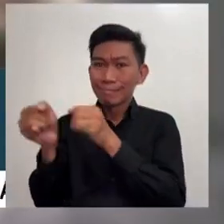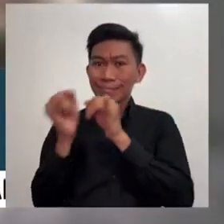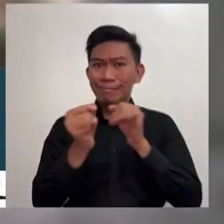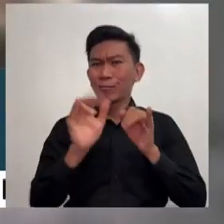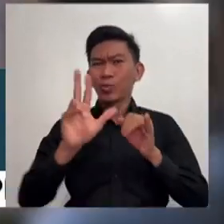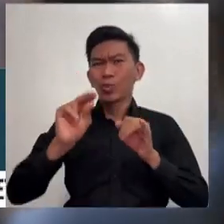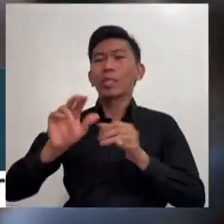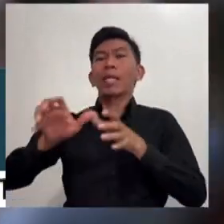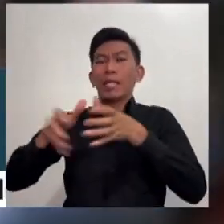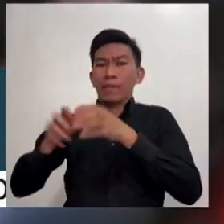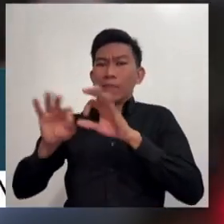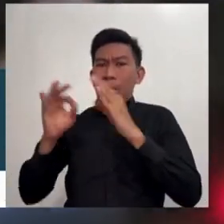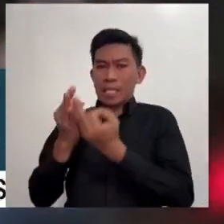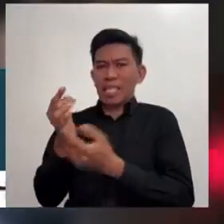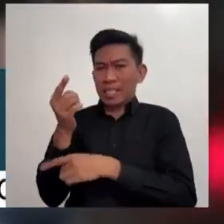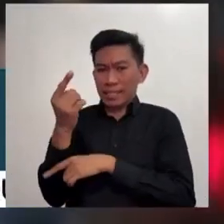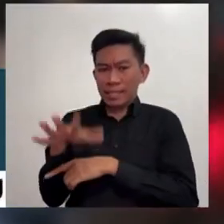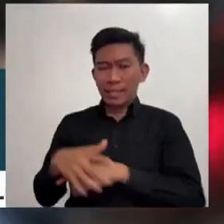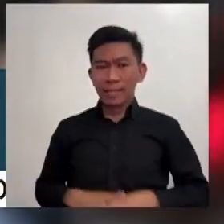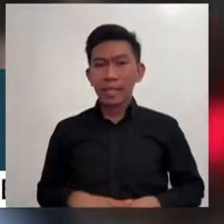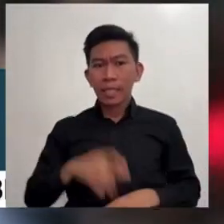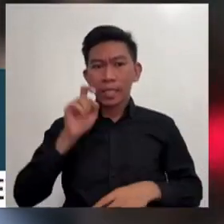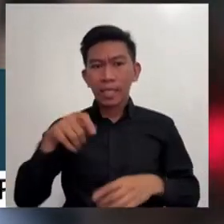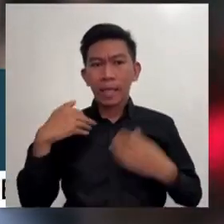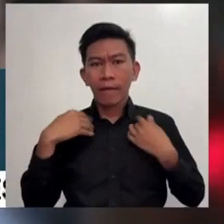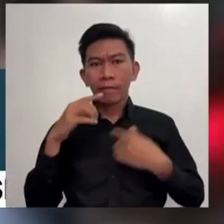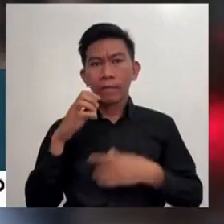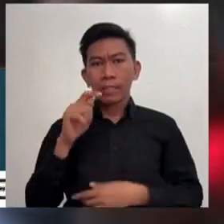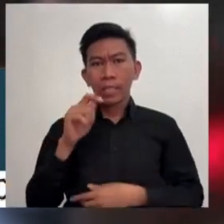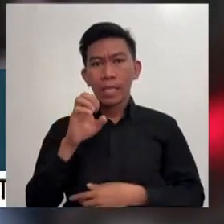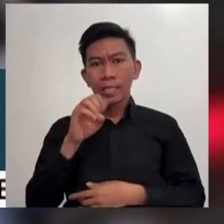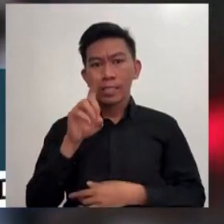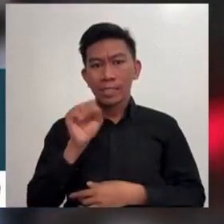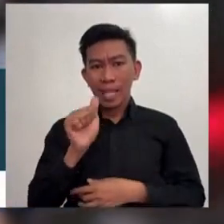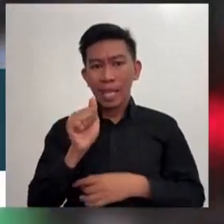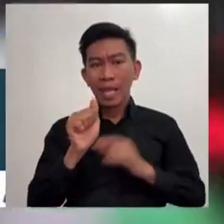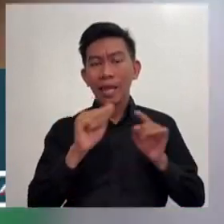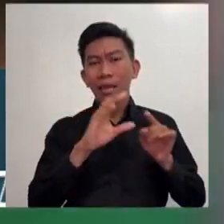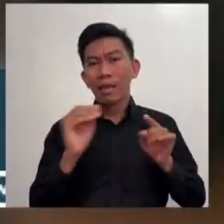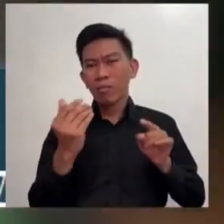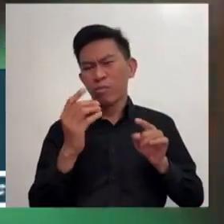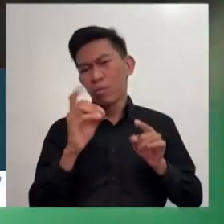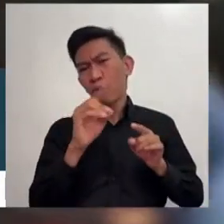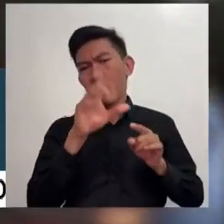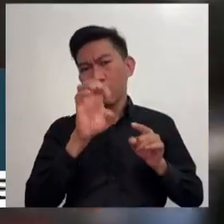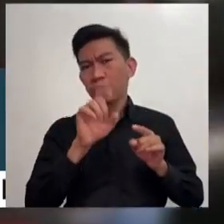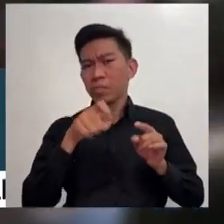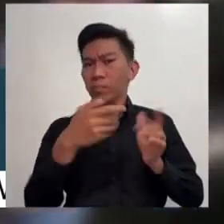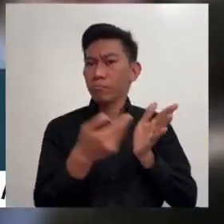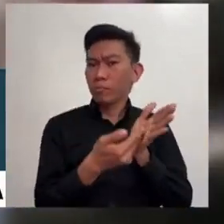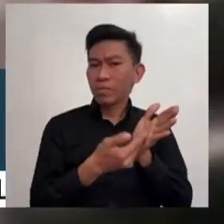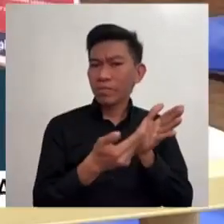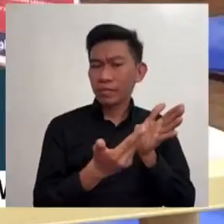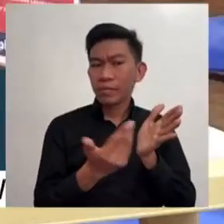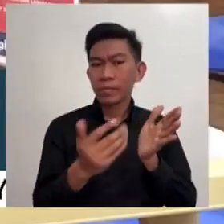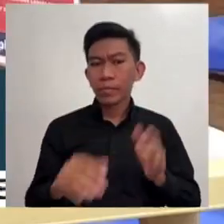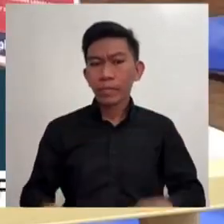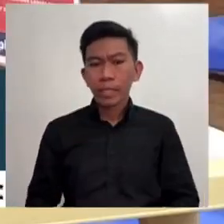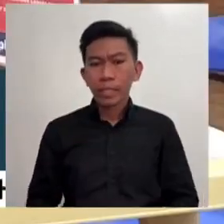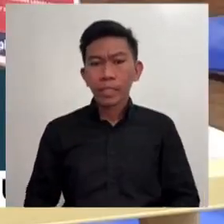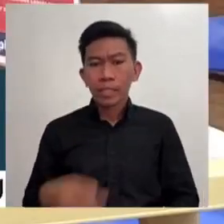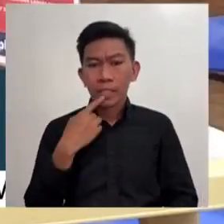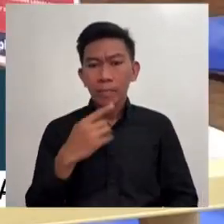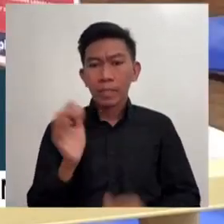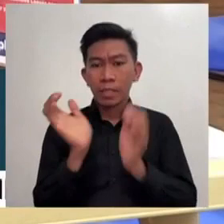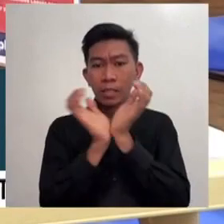or DOLE certifications during the first year of their inclusion in the program. The agency says the requirement aims to end the